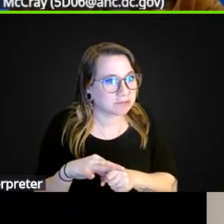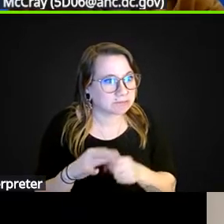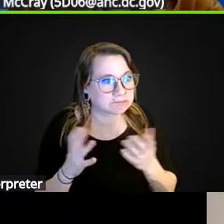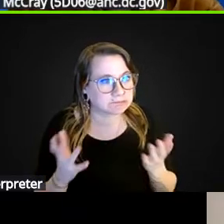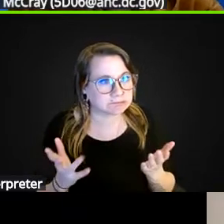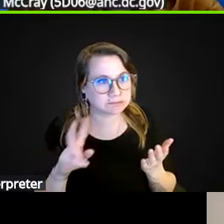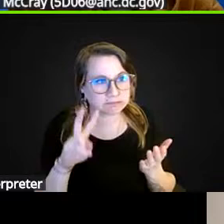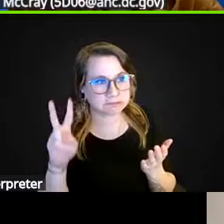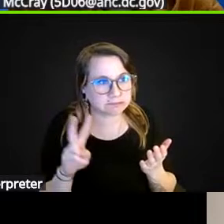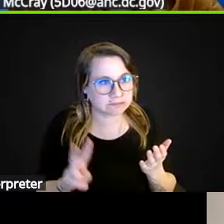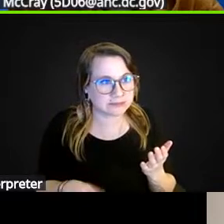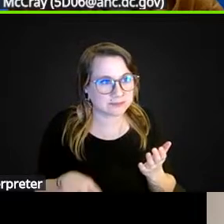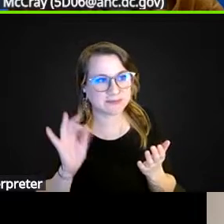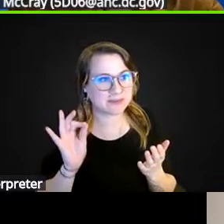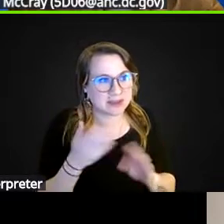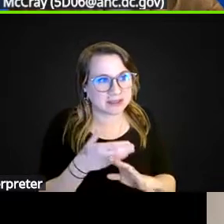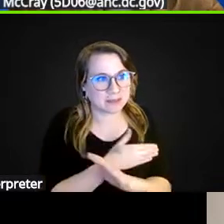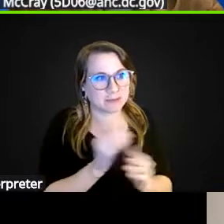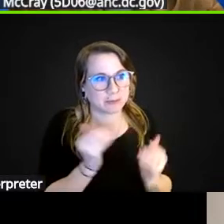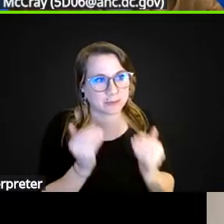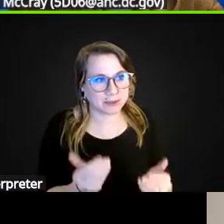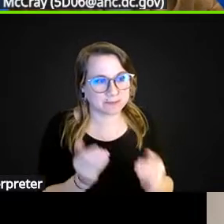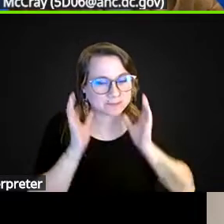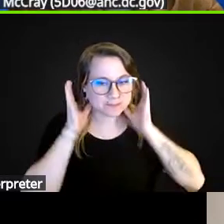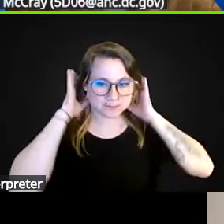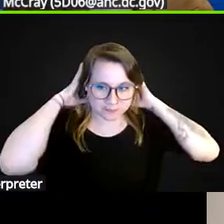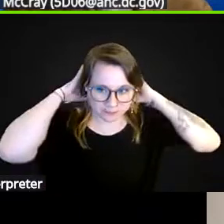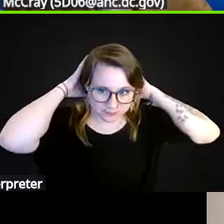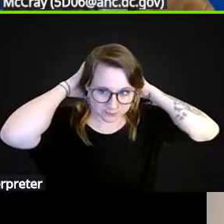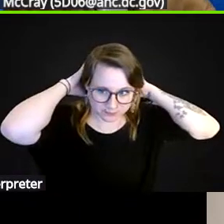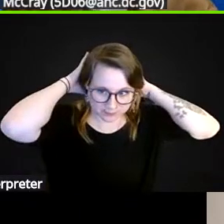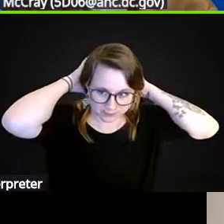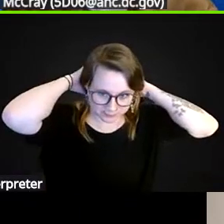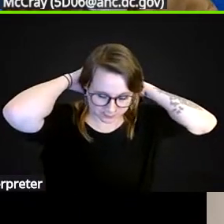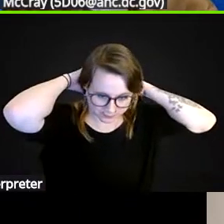me find that before we go forth.